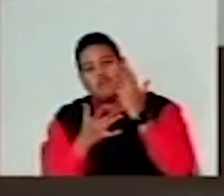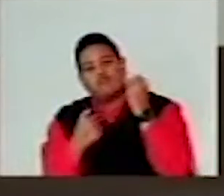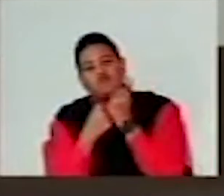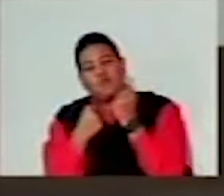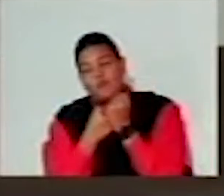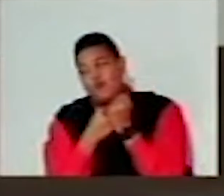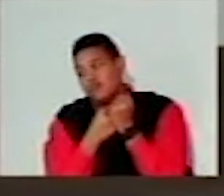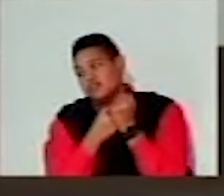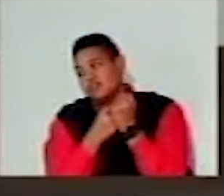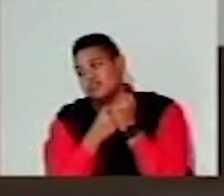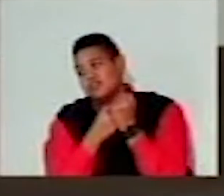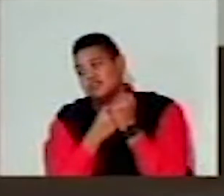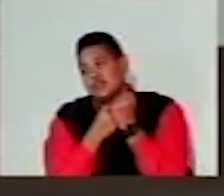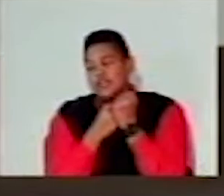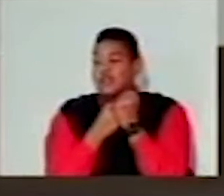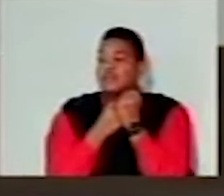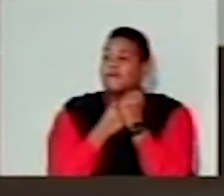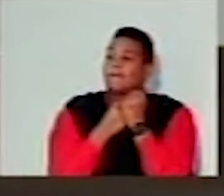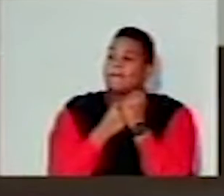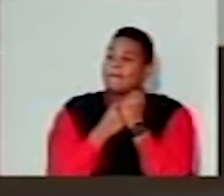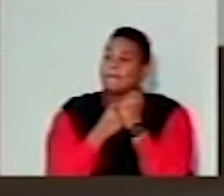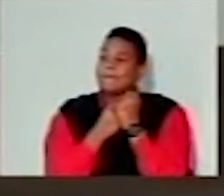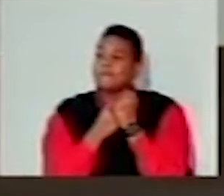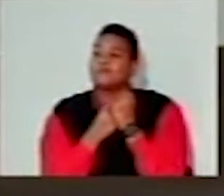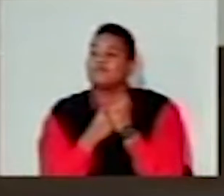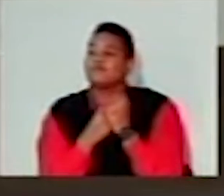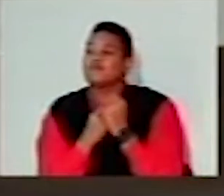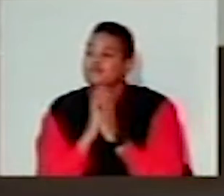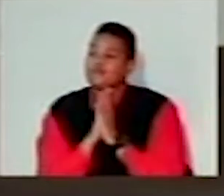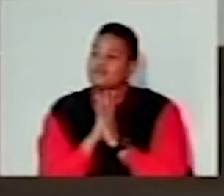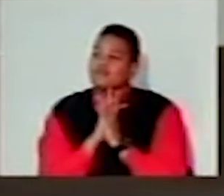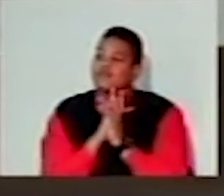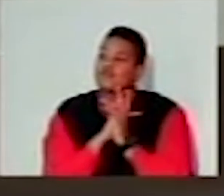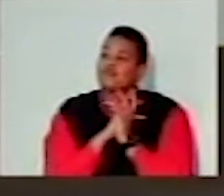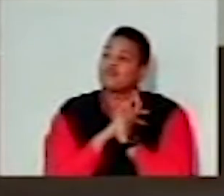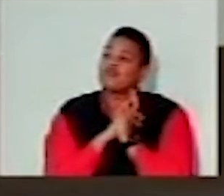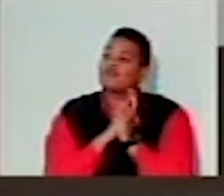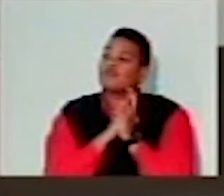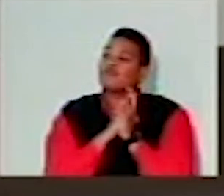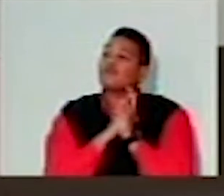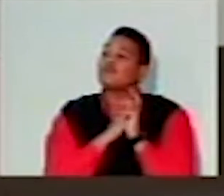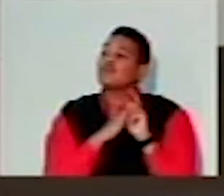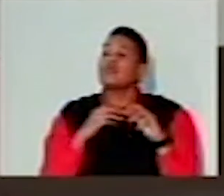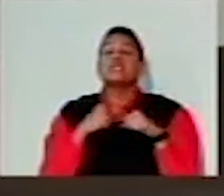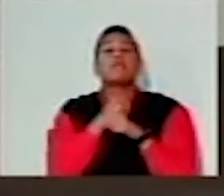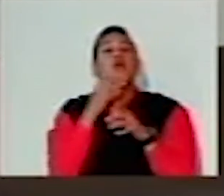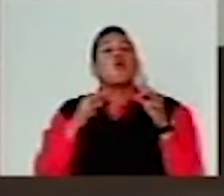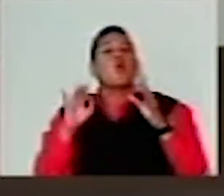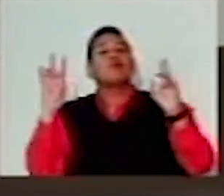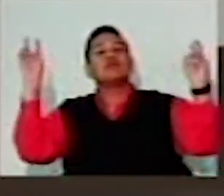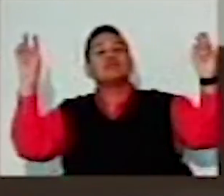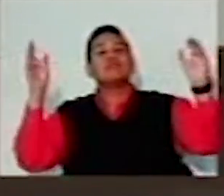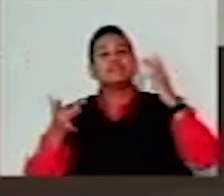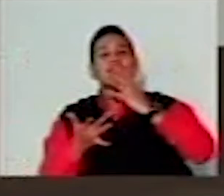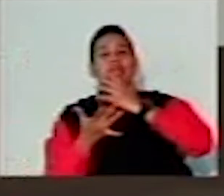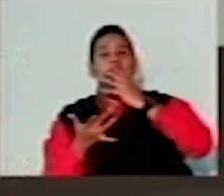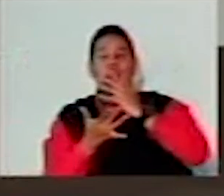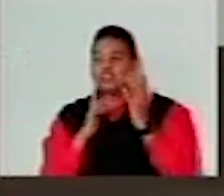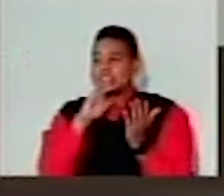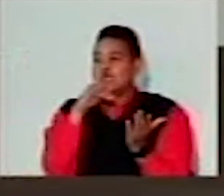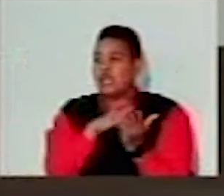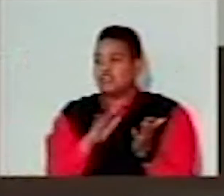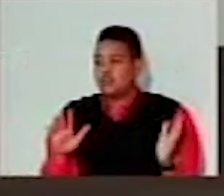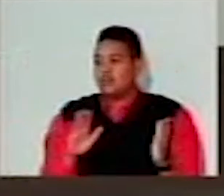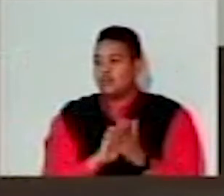assistance, Mr. Speaker, is to make the courts into almost a technological center. What do I mean by this,